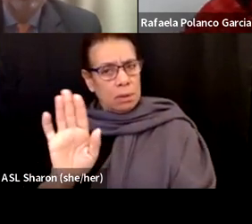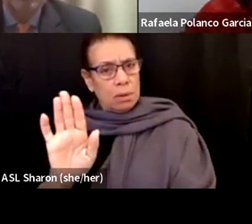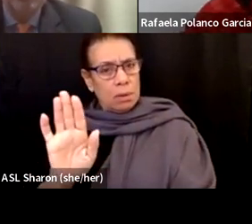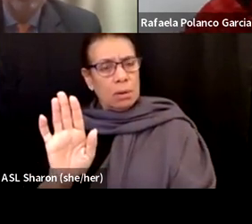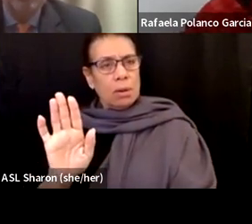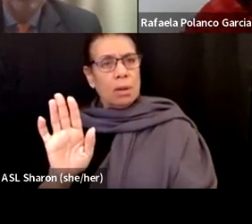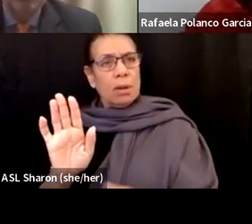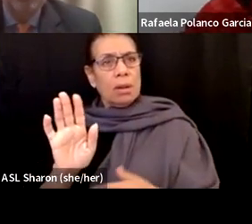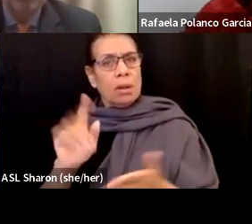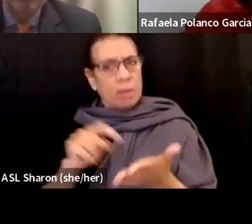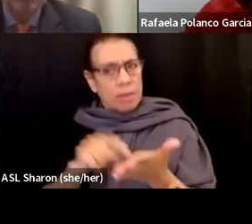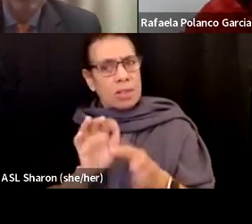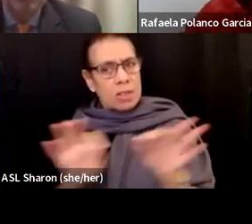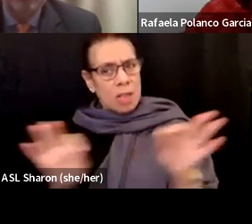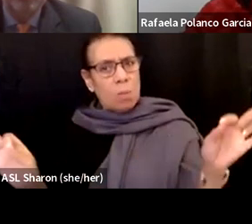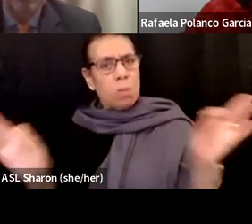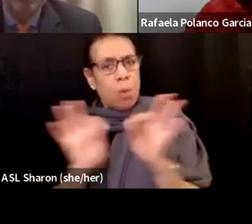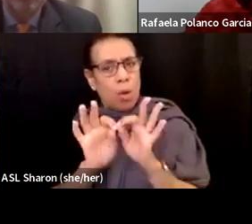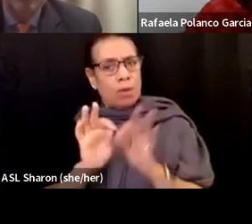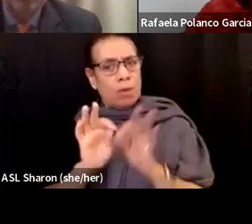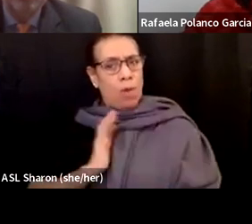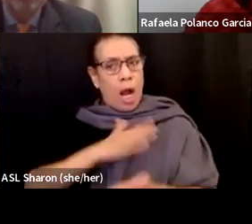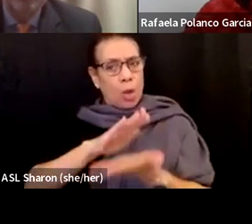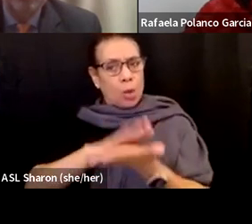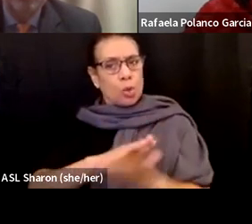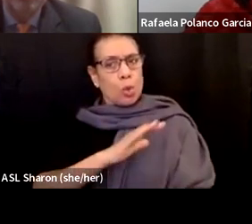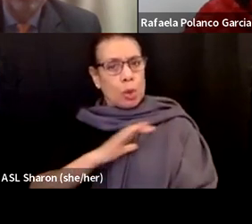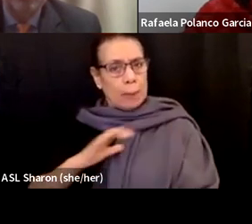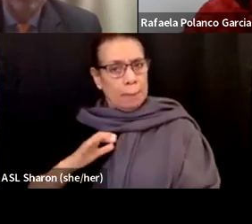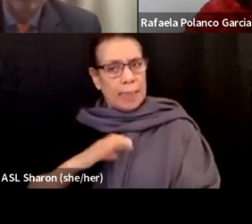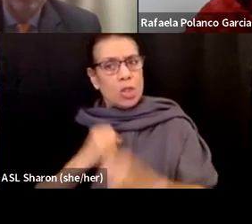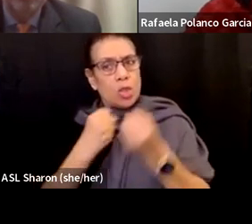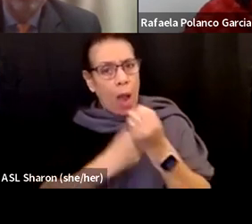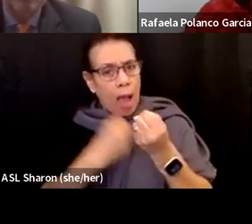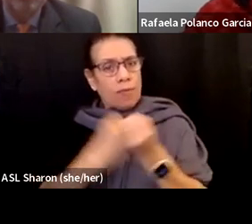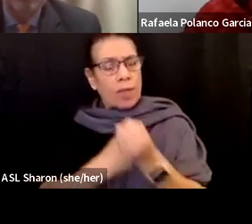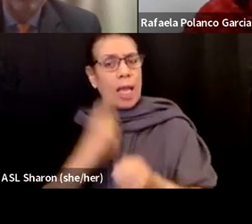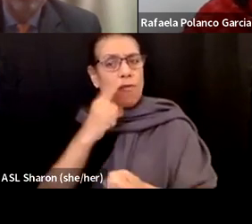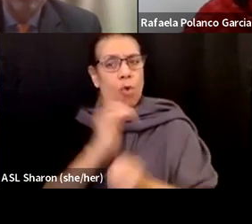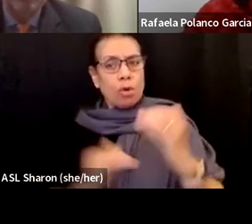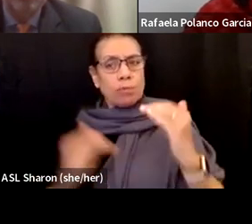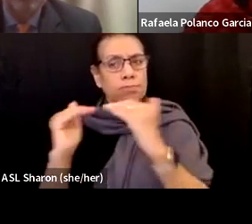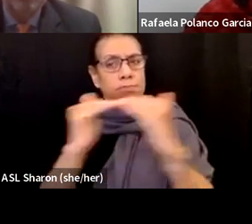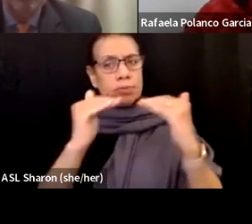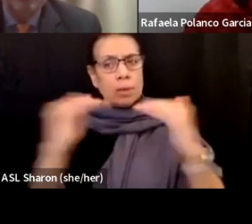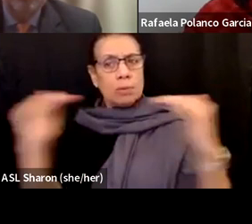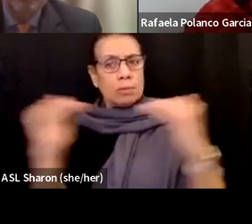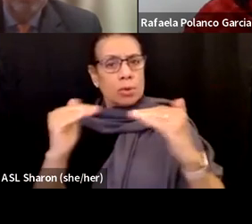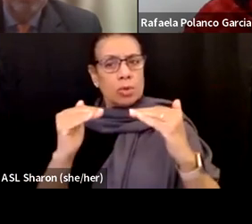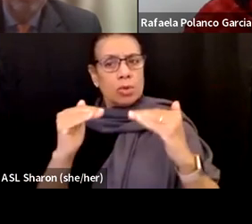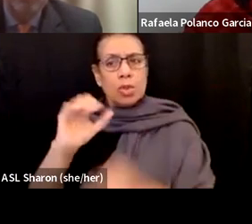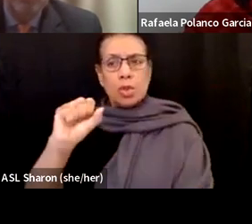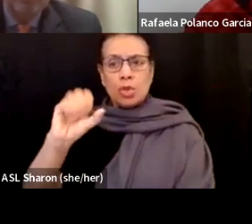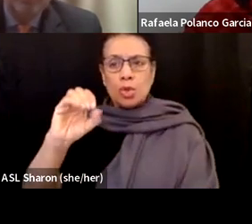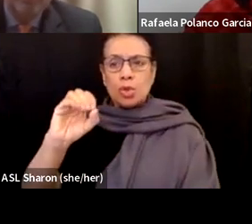regard it is a top priority uh for our school committee for to advocate for equity for justice social justice